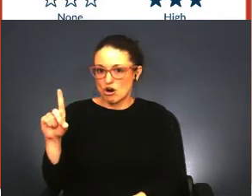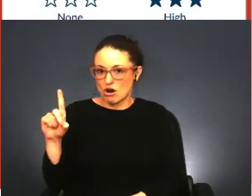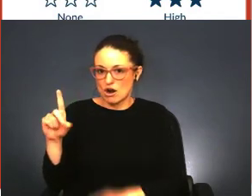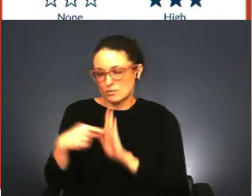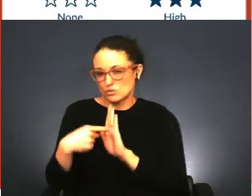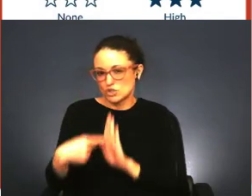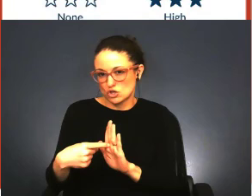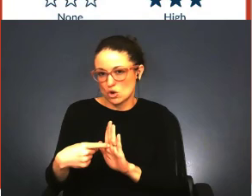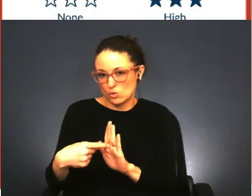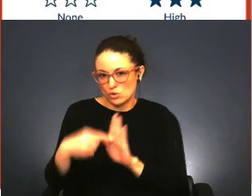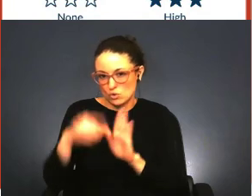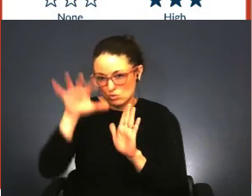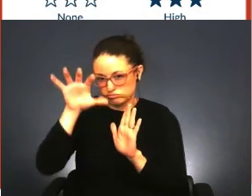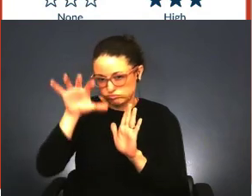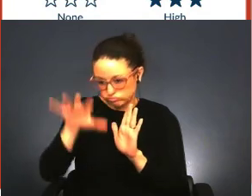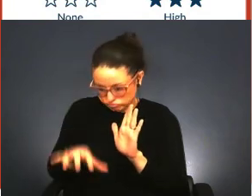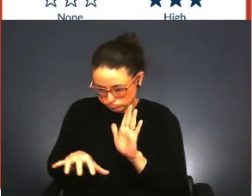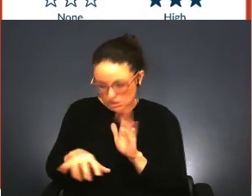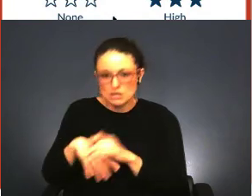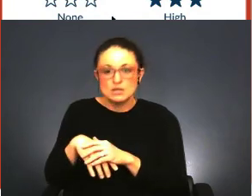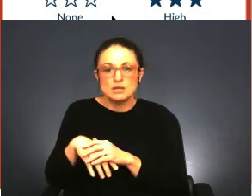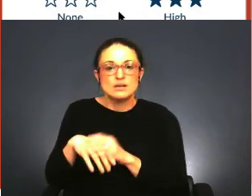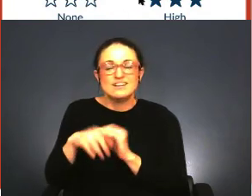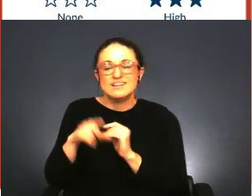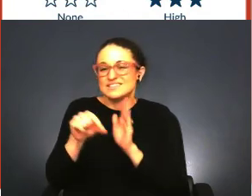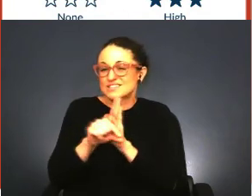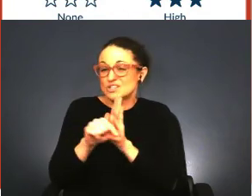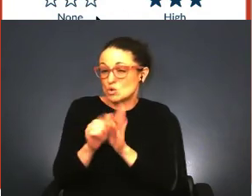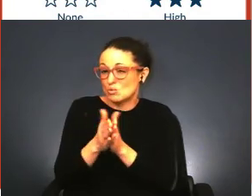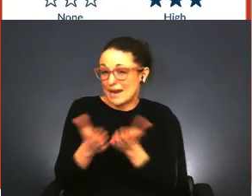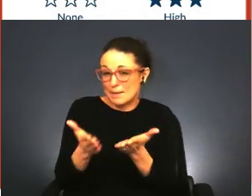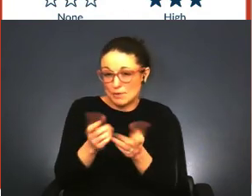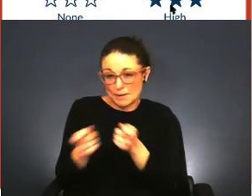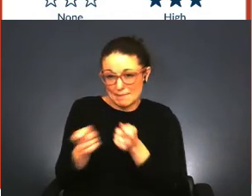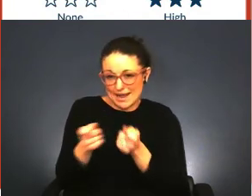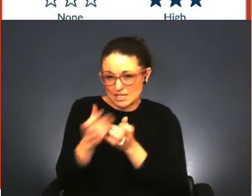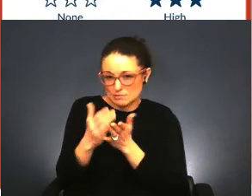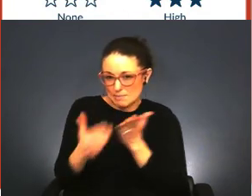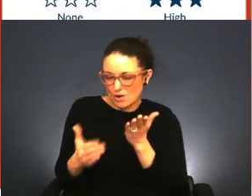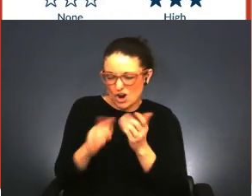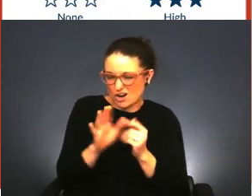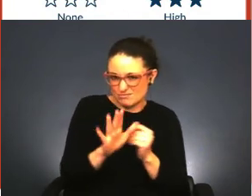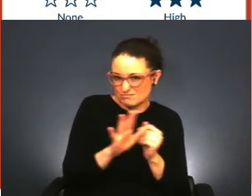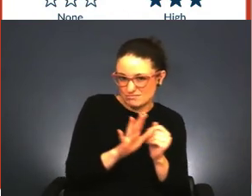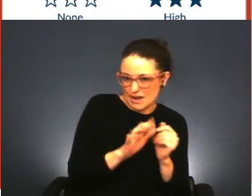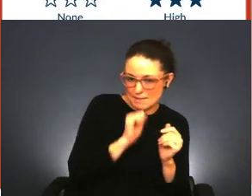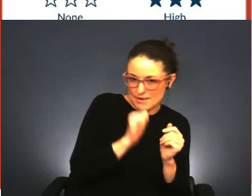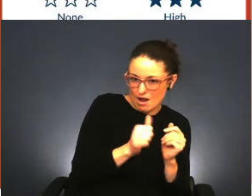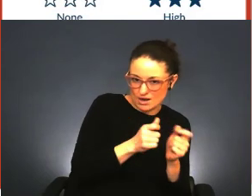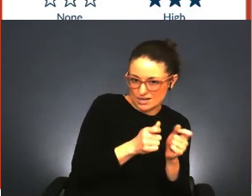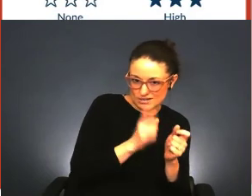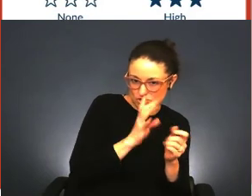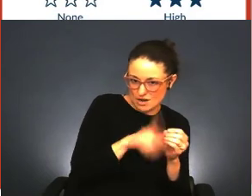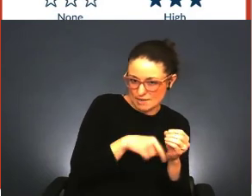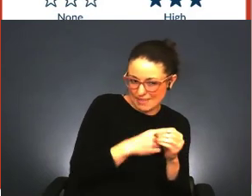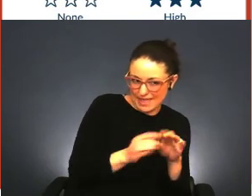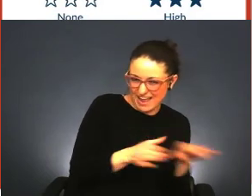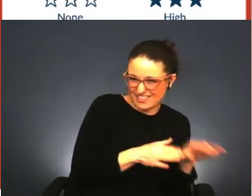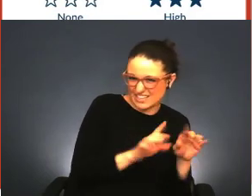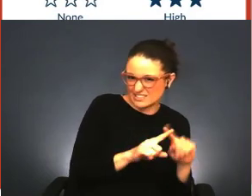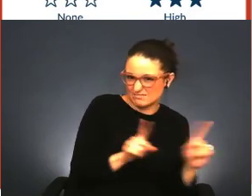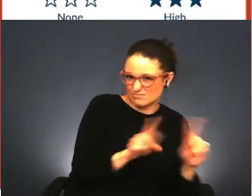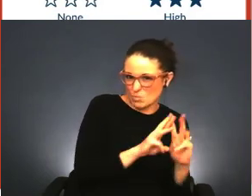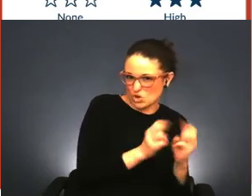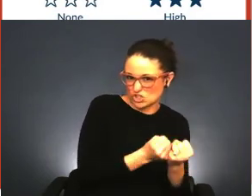gradebook management part. I'm not going to spend much time here, but know that the gradebook management course covers things like this